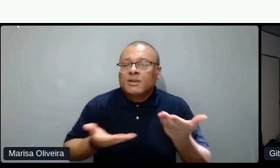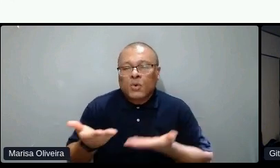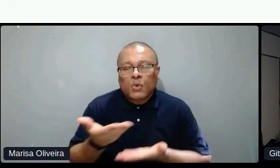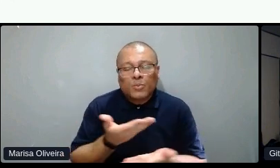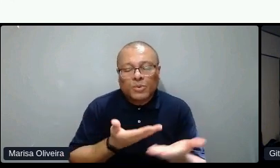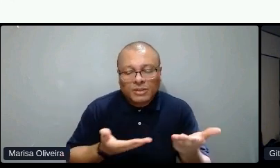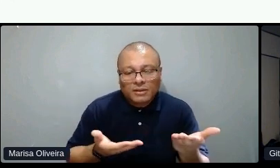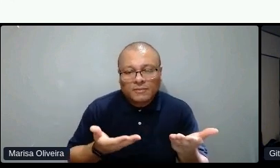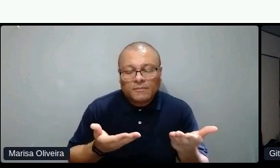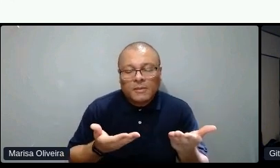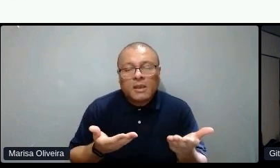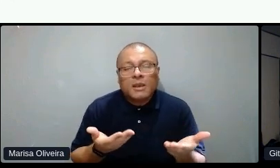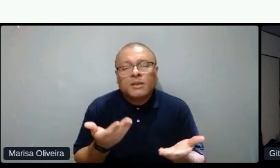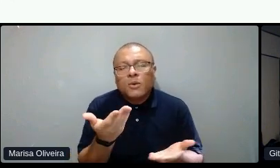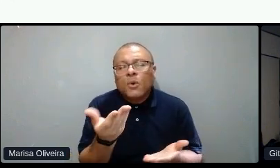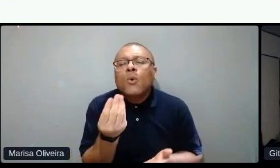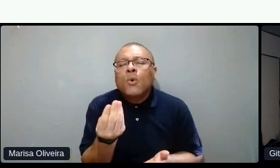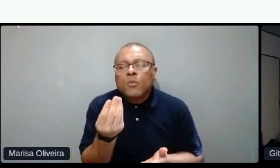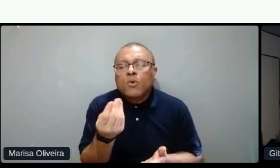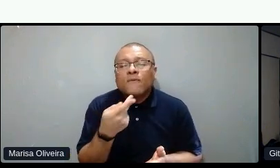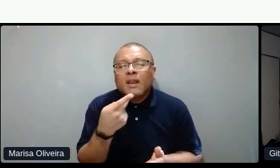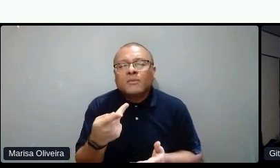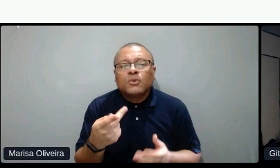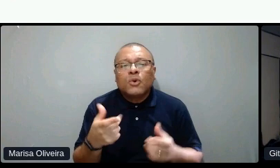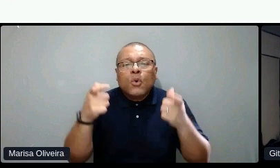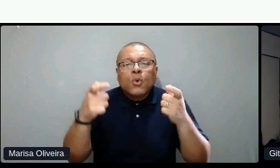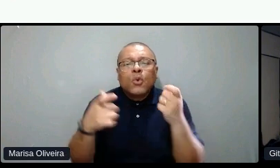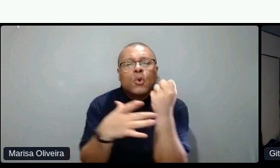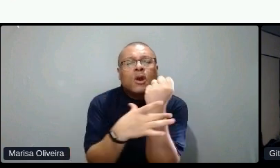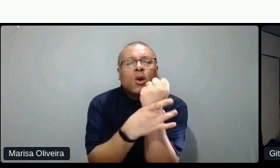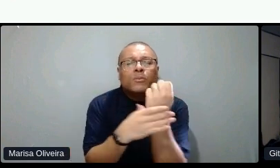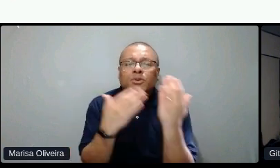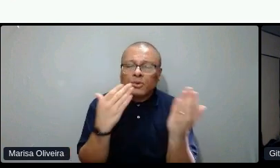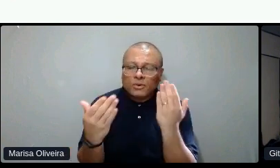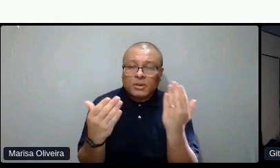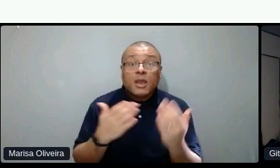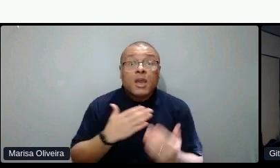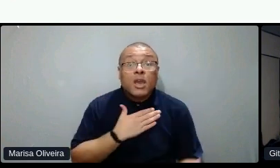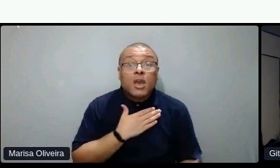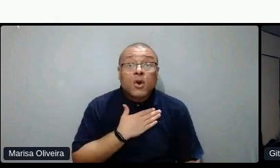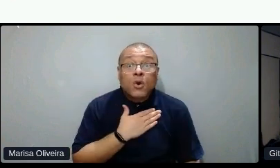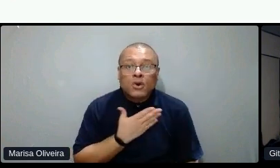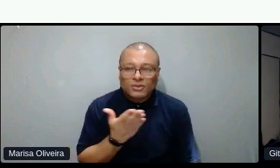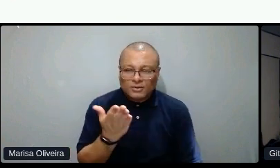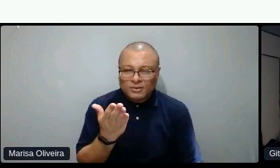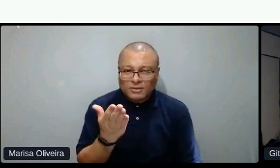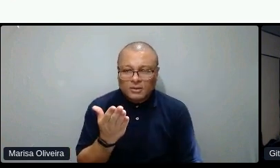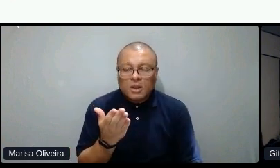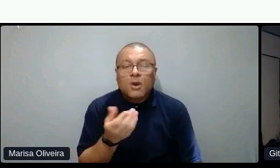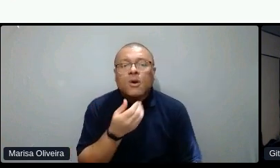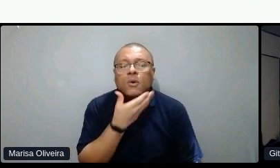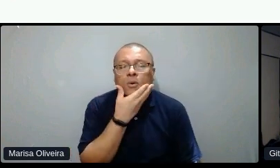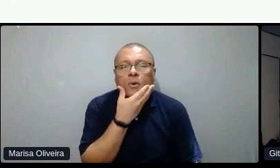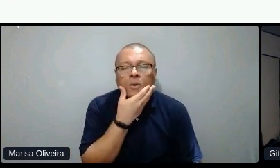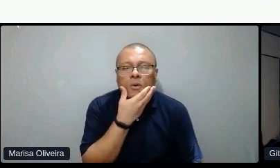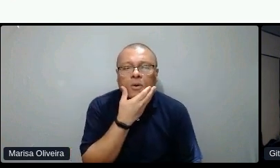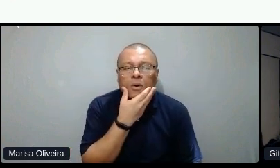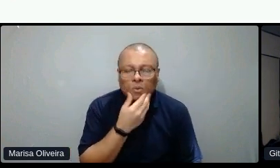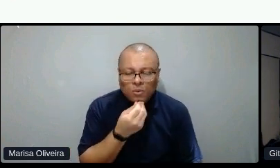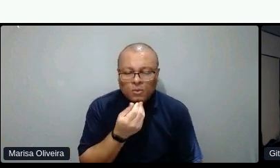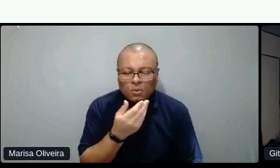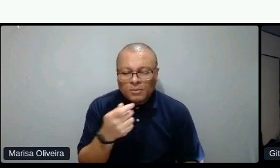So how do we actually define psychological safety? So I like to use this one, which is from William Kahn's